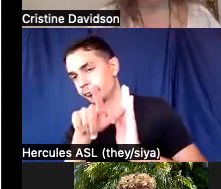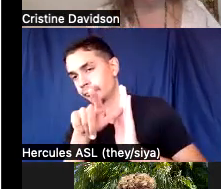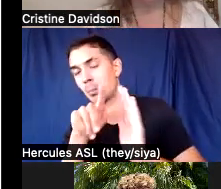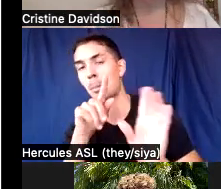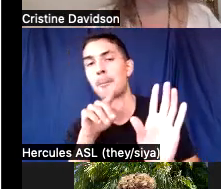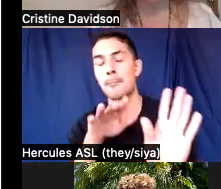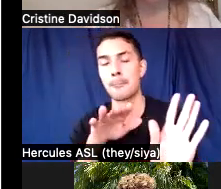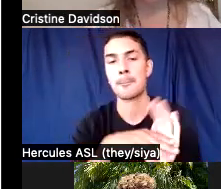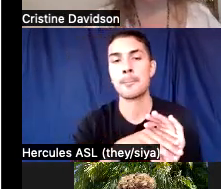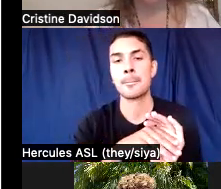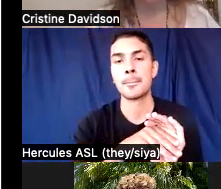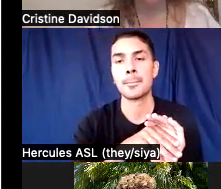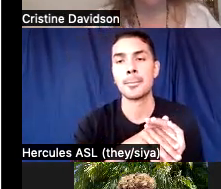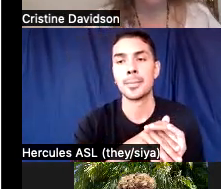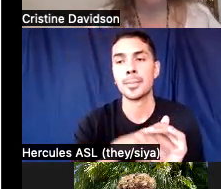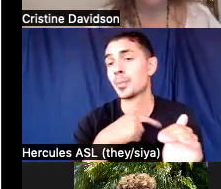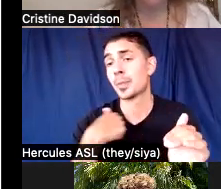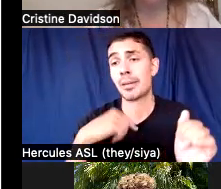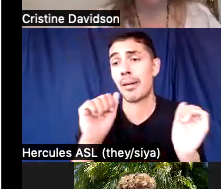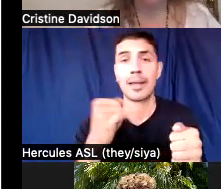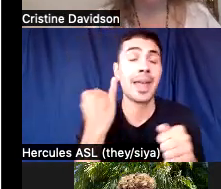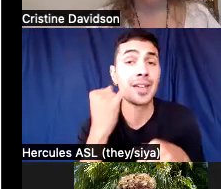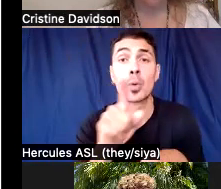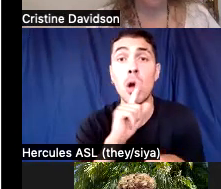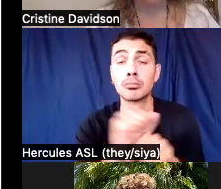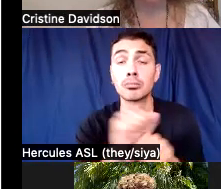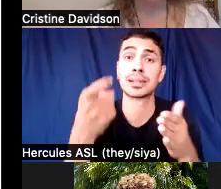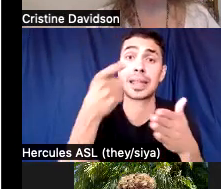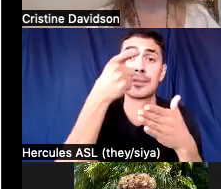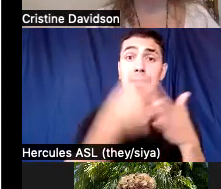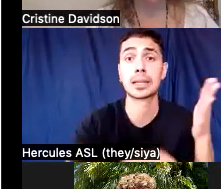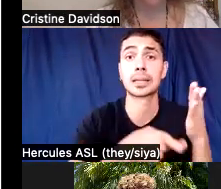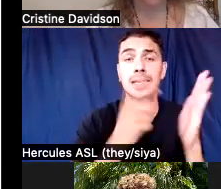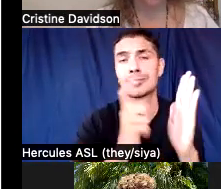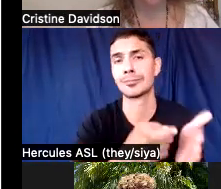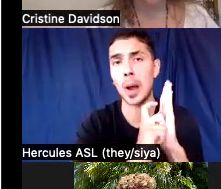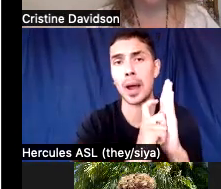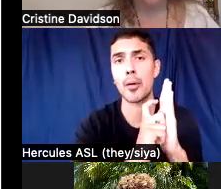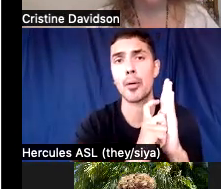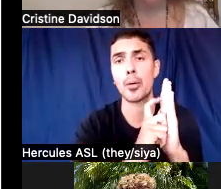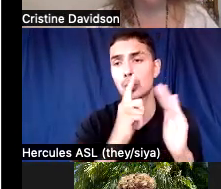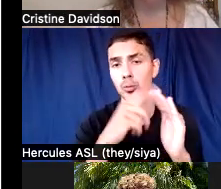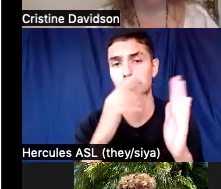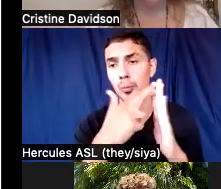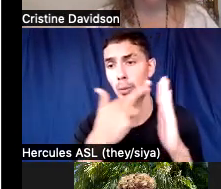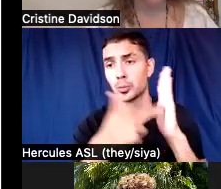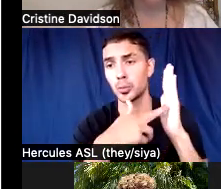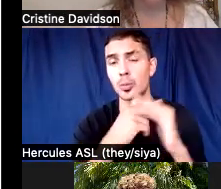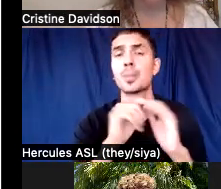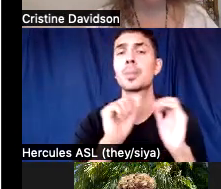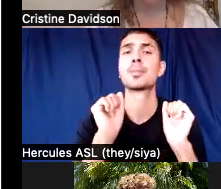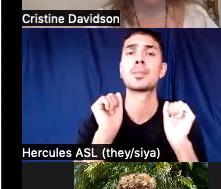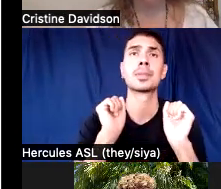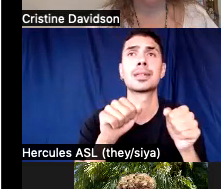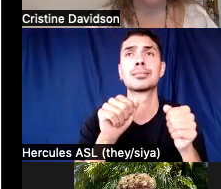So, we can be, if you are convicted and required to register, it can be for a minimum of